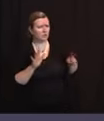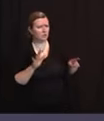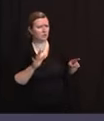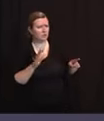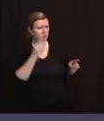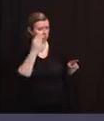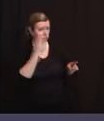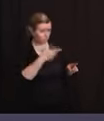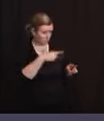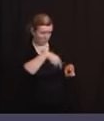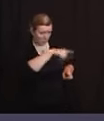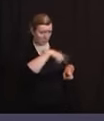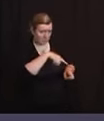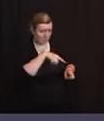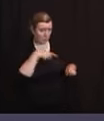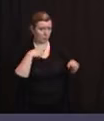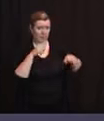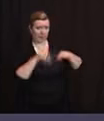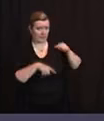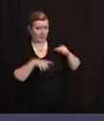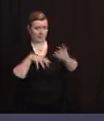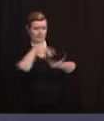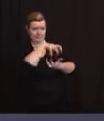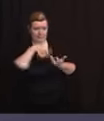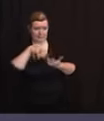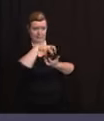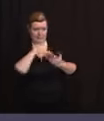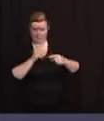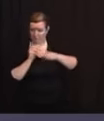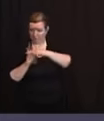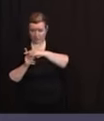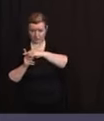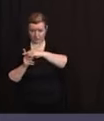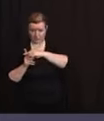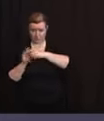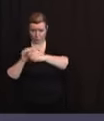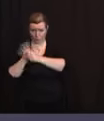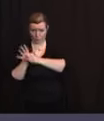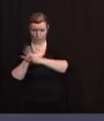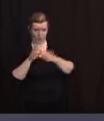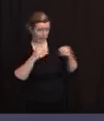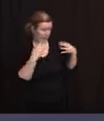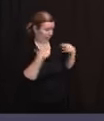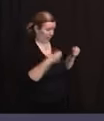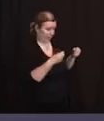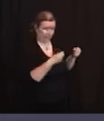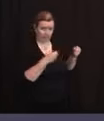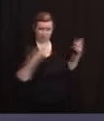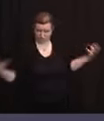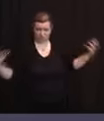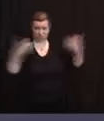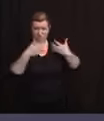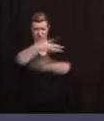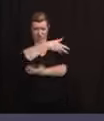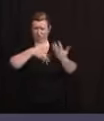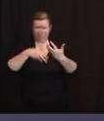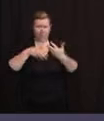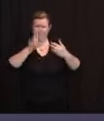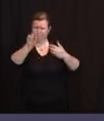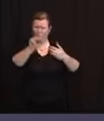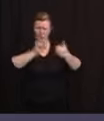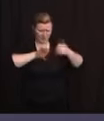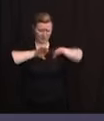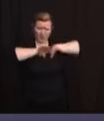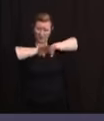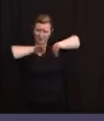positive residents in with in the general population, and the unequivocal about PPE requirements,